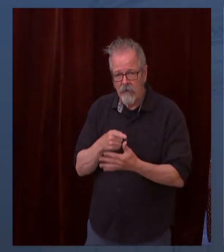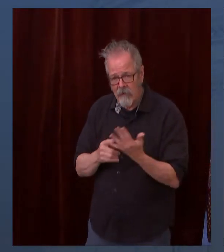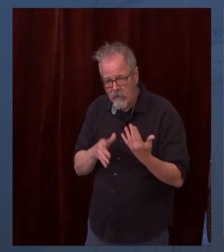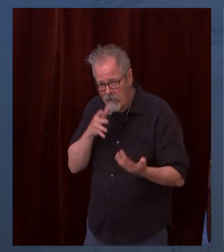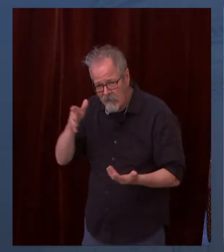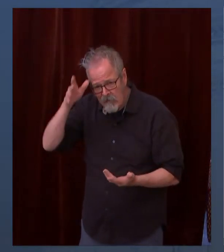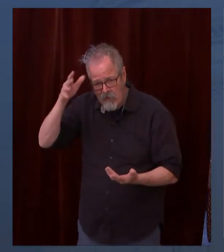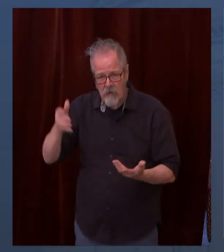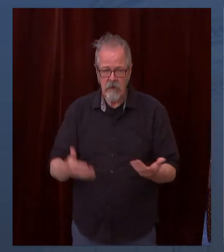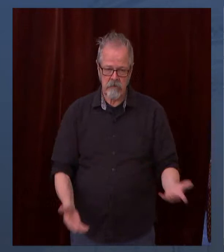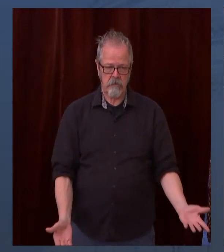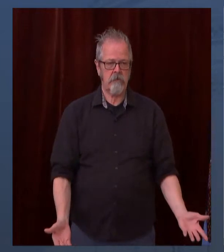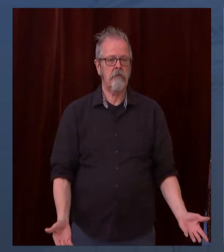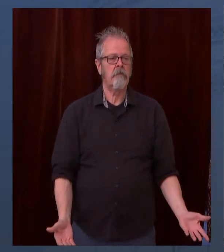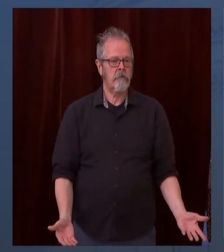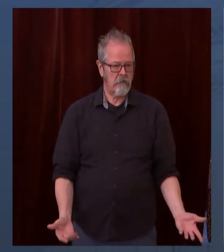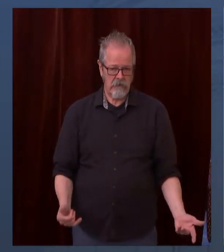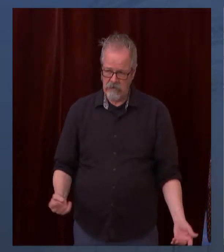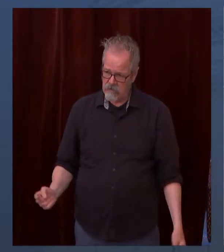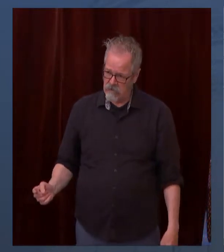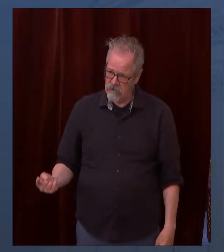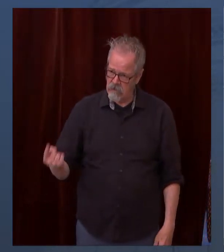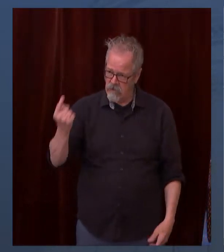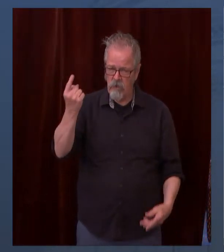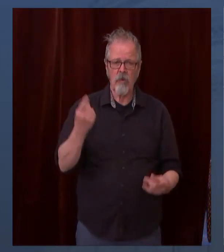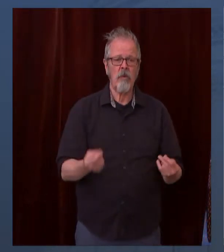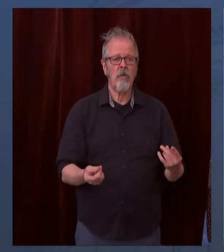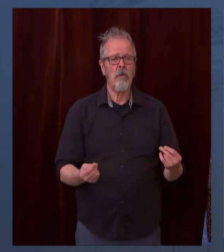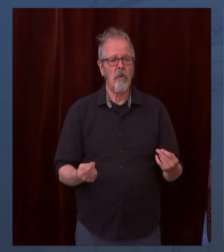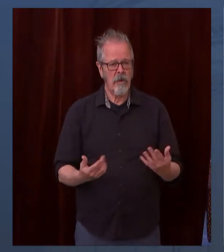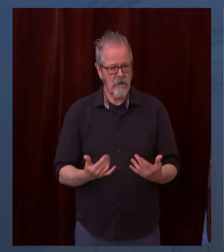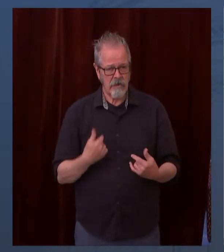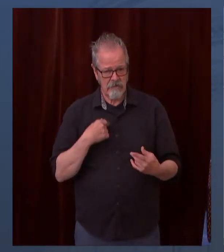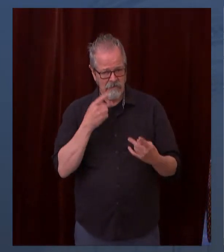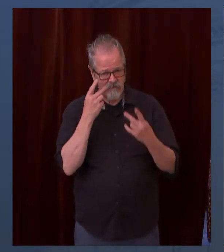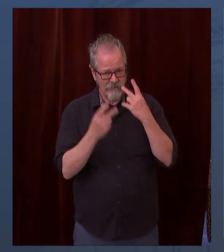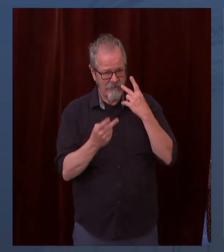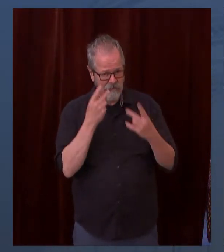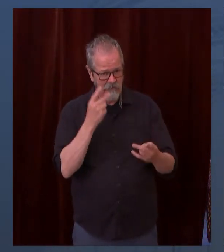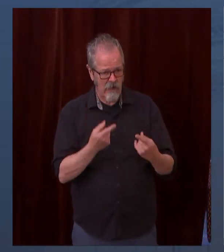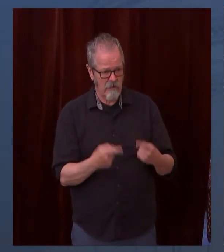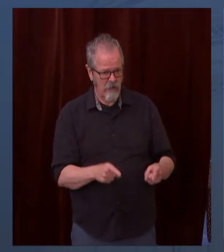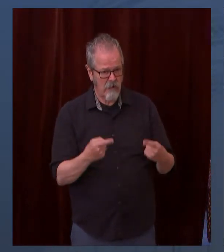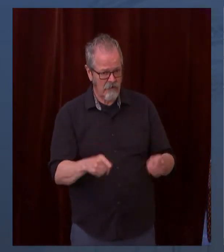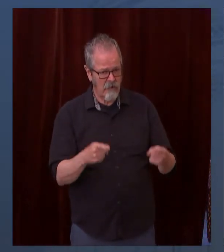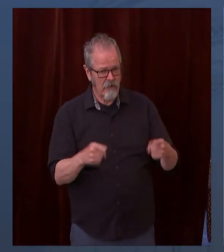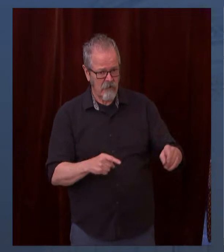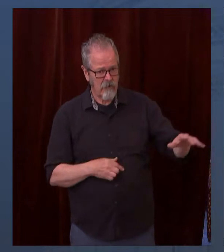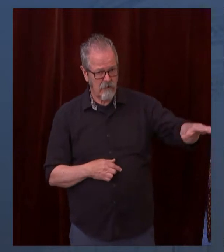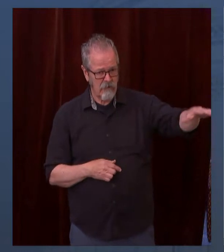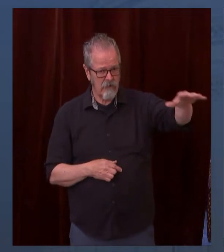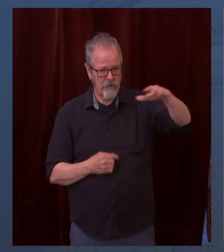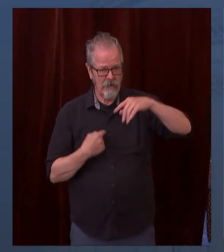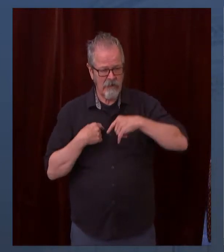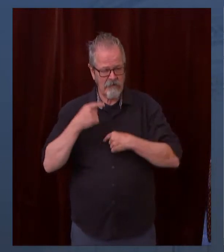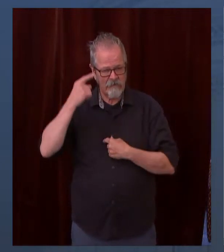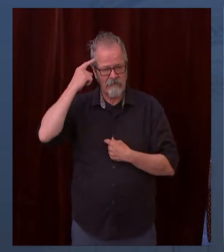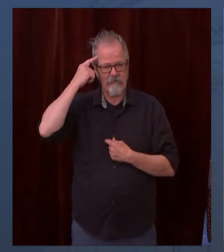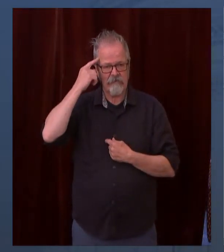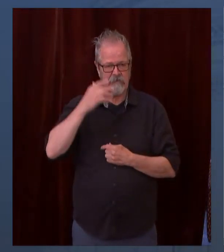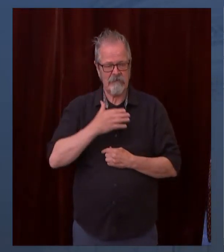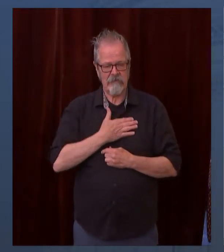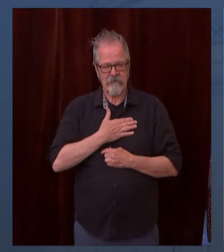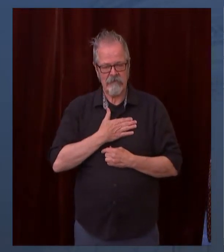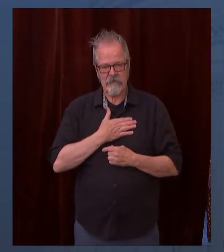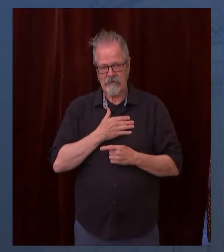including our thoughts and prayers that go out to those in India and elsewhere who have been impacted. But the reminder is that here close to home, please